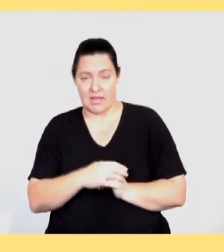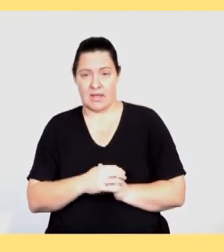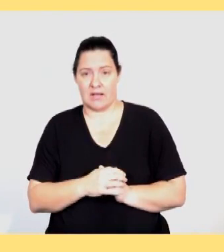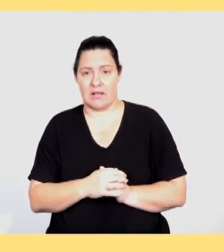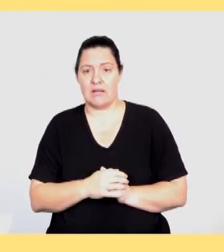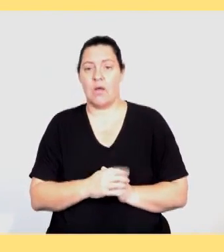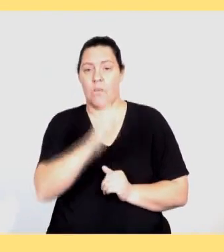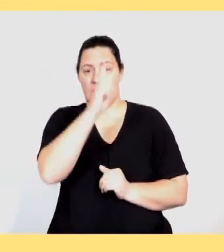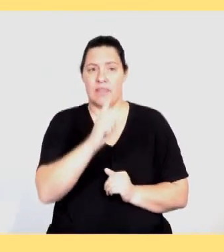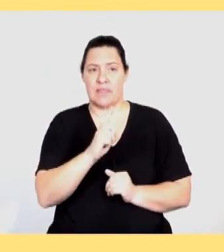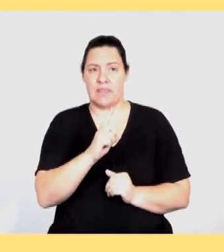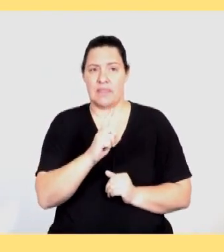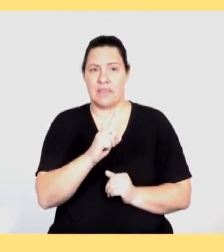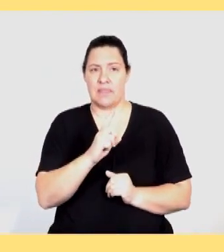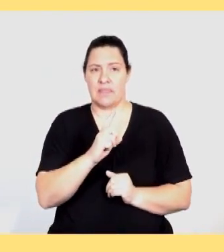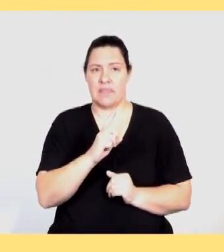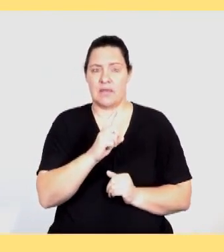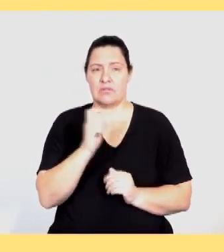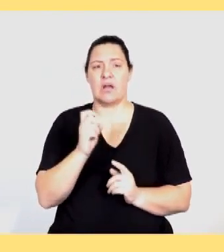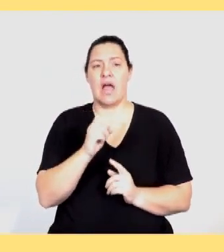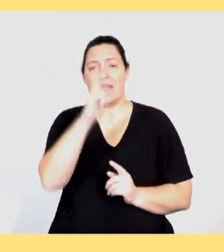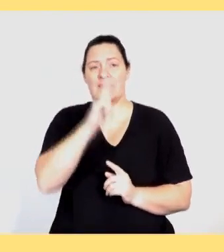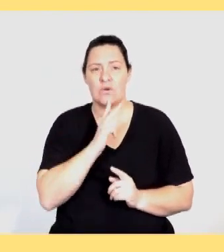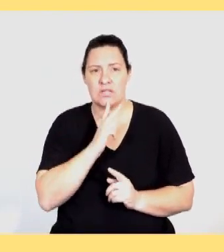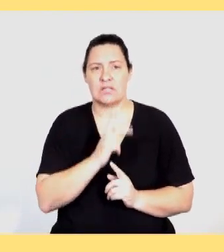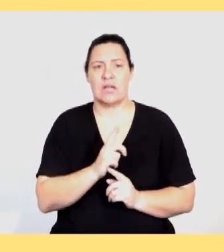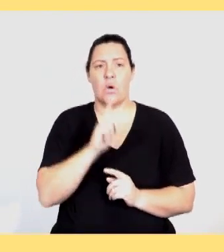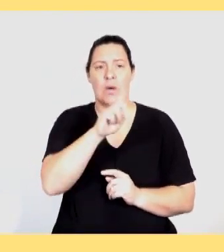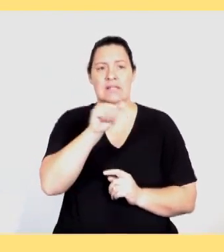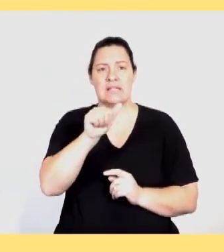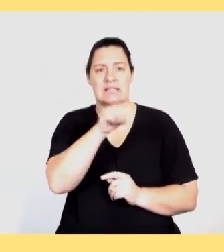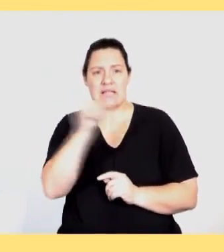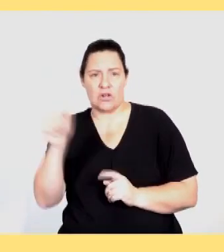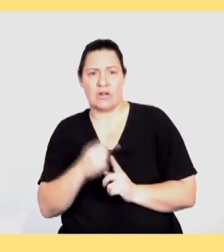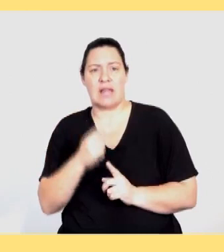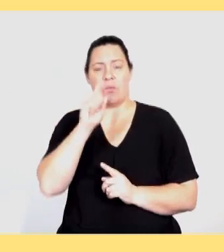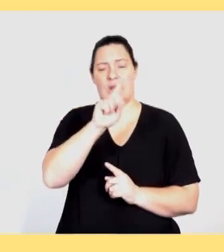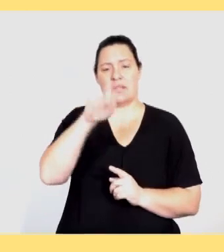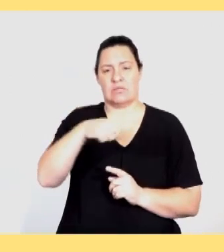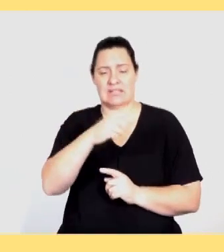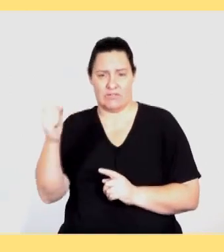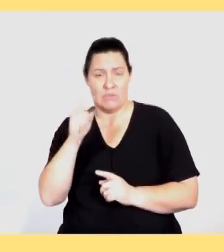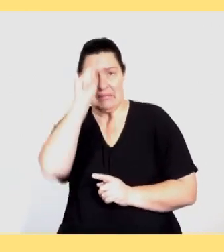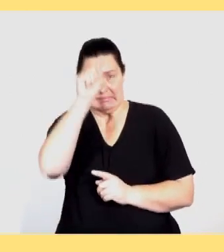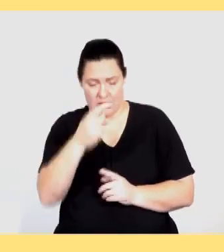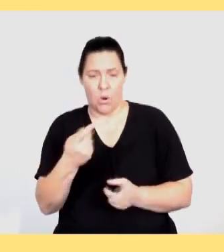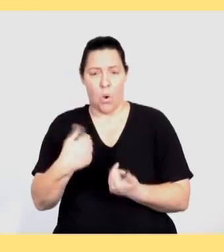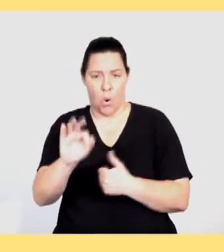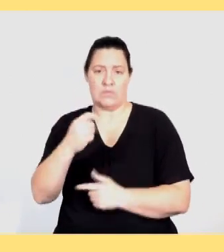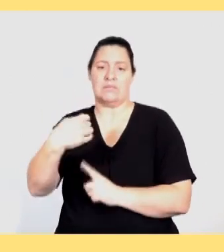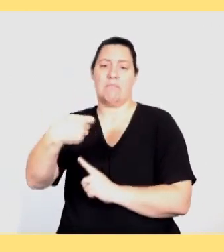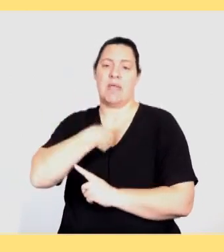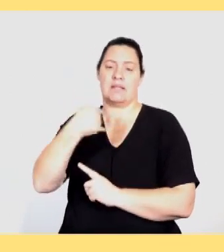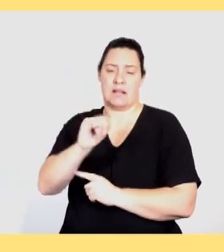remember, there is the 8,000, 16.6, and then the 1.7. This is what my debtors are now owing. So